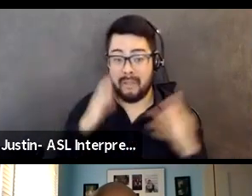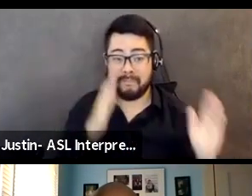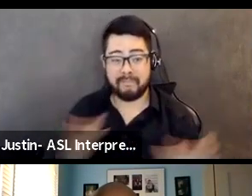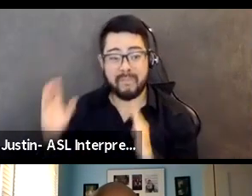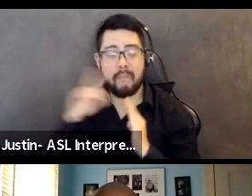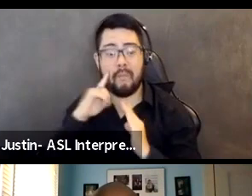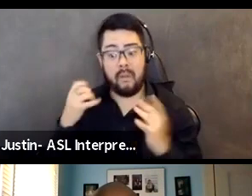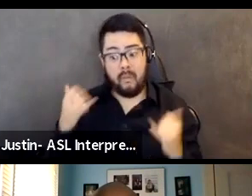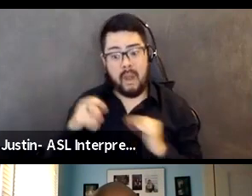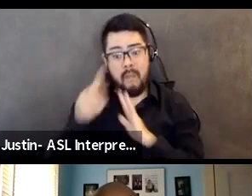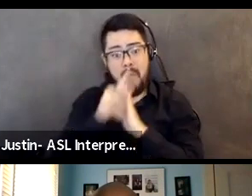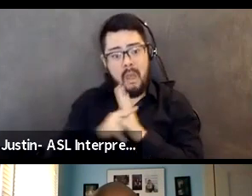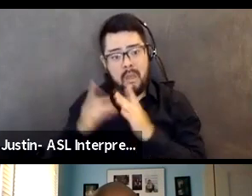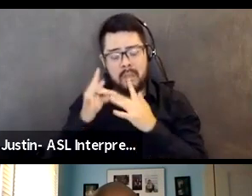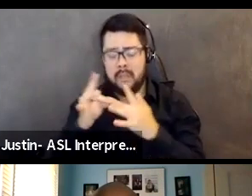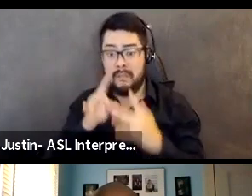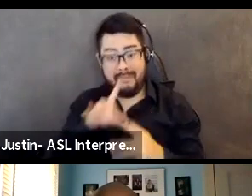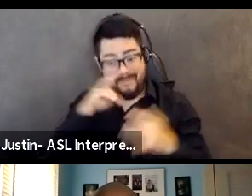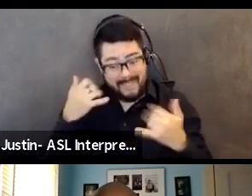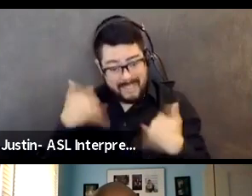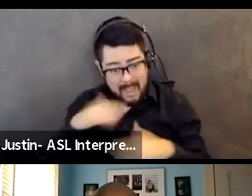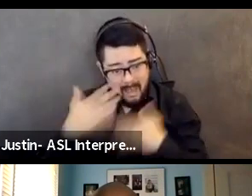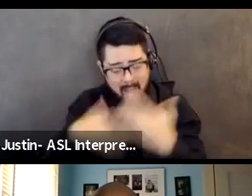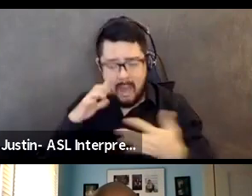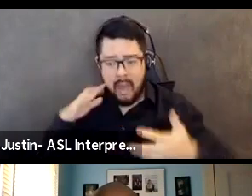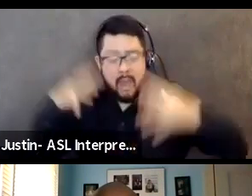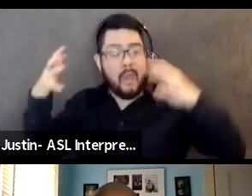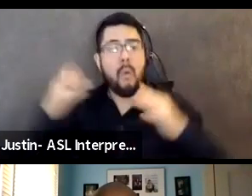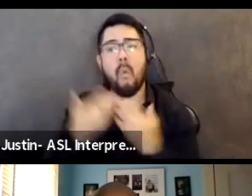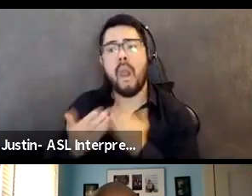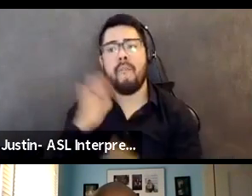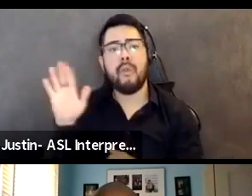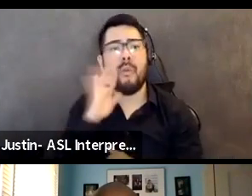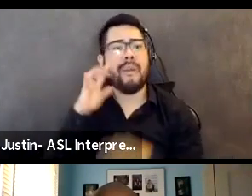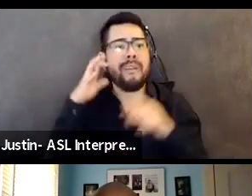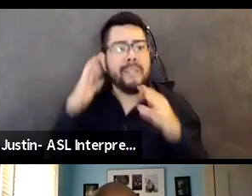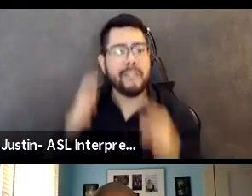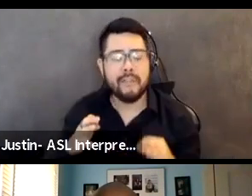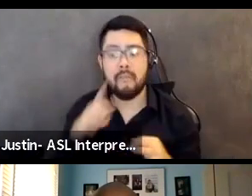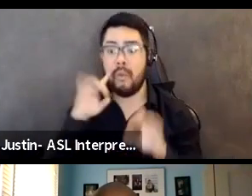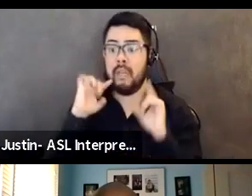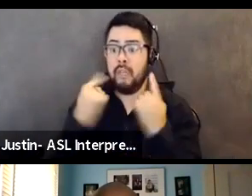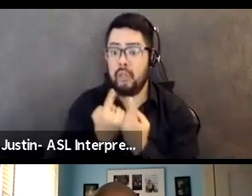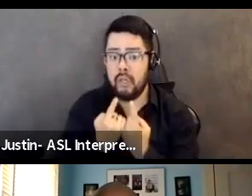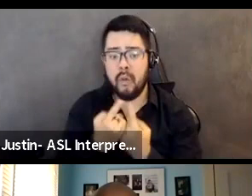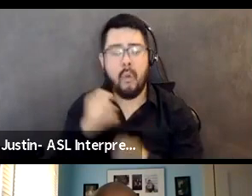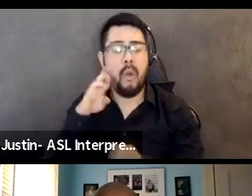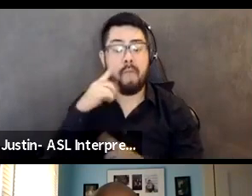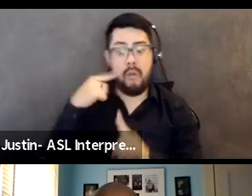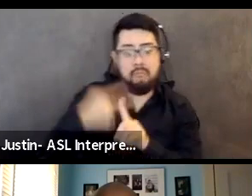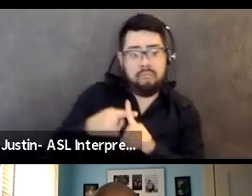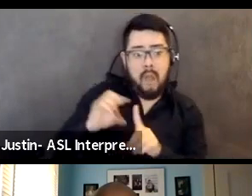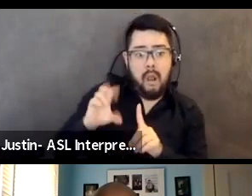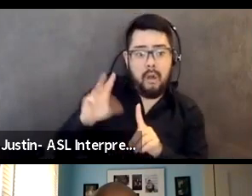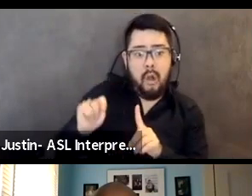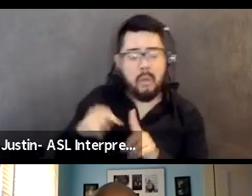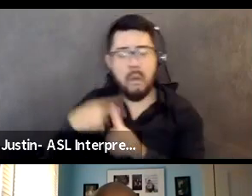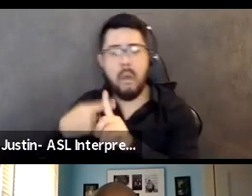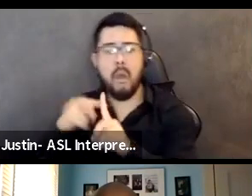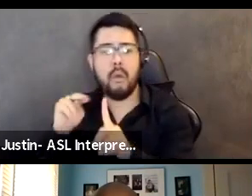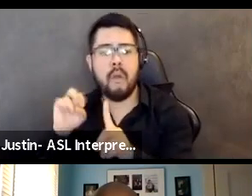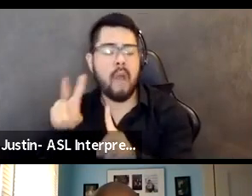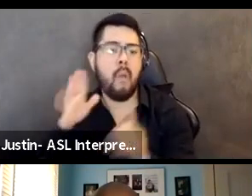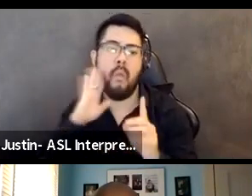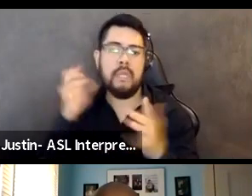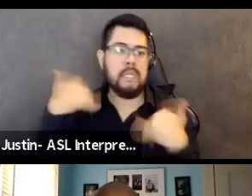current guidance is a disaster and whatever the district does or tries to do in october or november is likely to be a